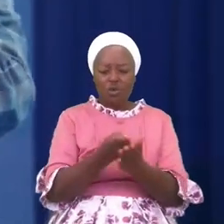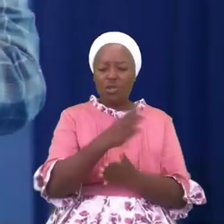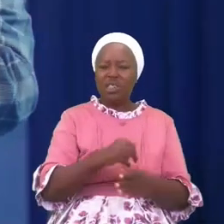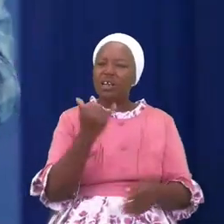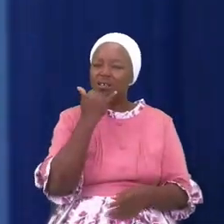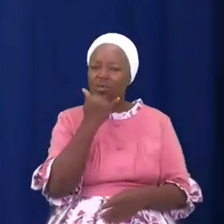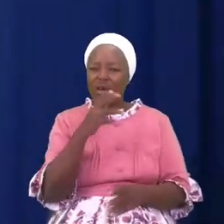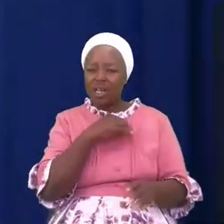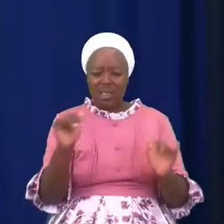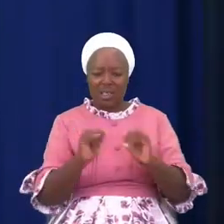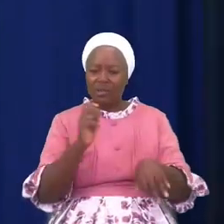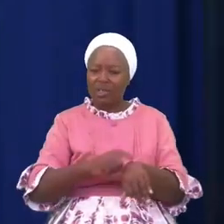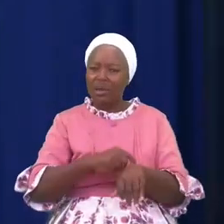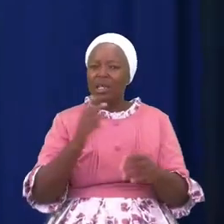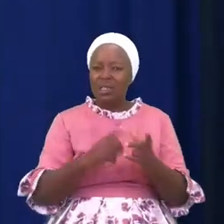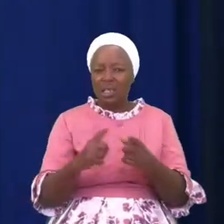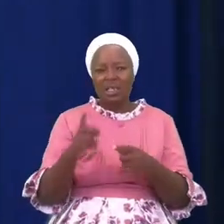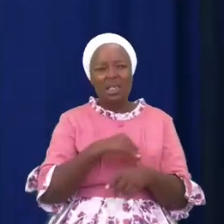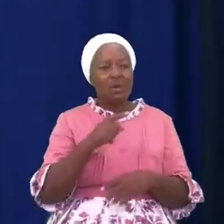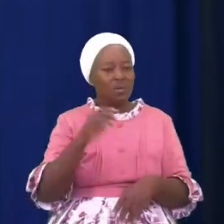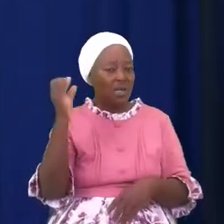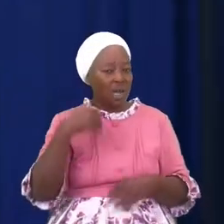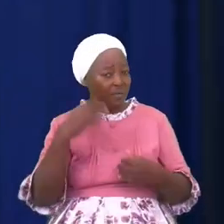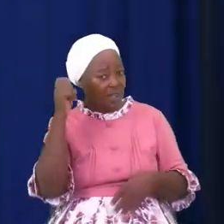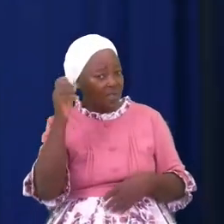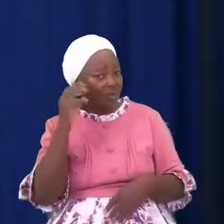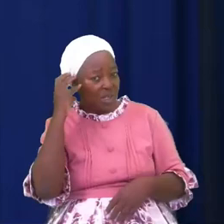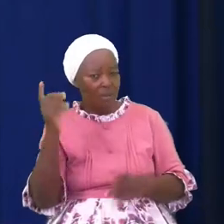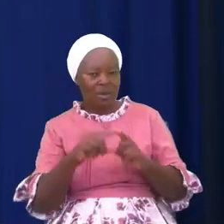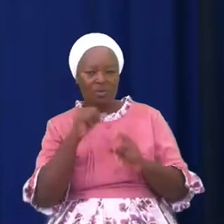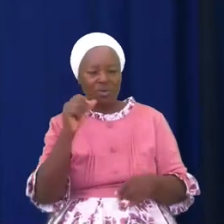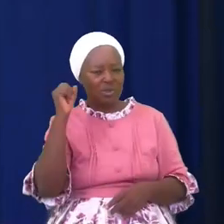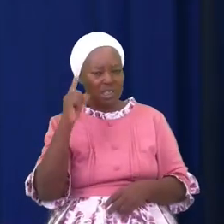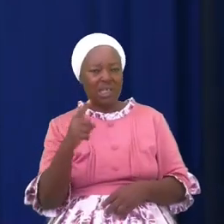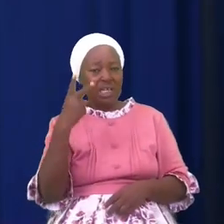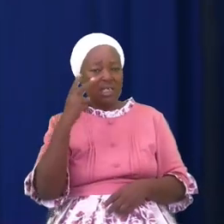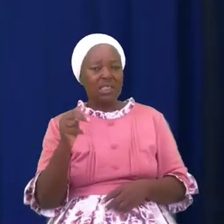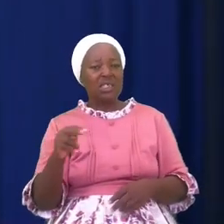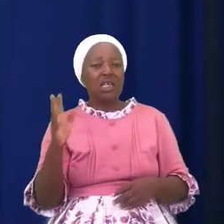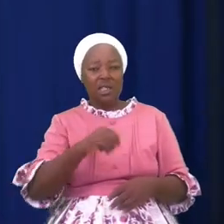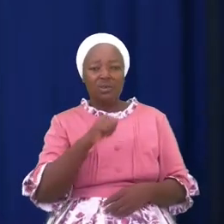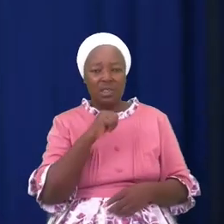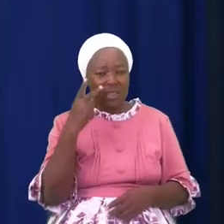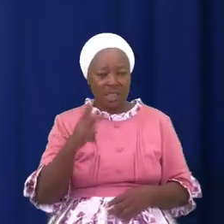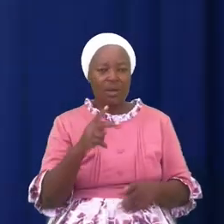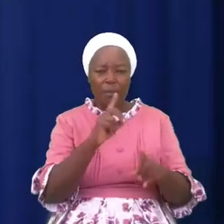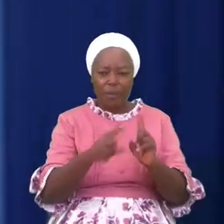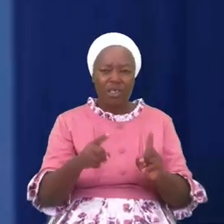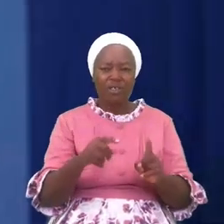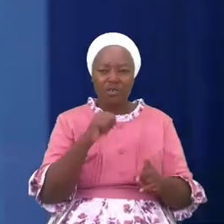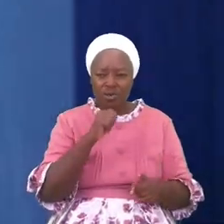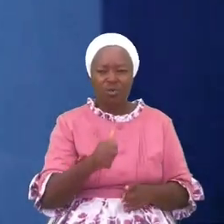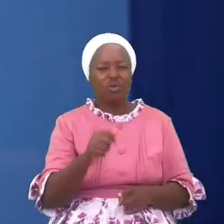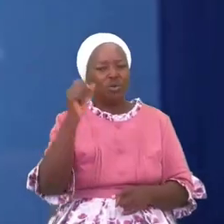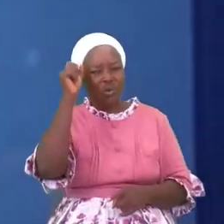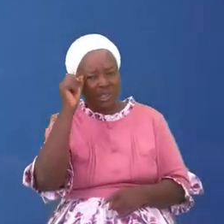understand. Seeing, ye shall see, but not perceive. And then in verse 27, it